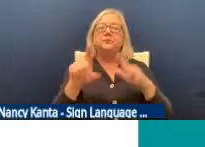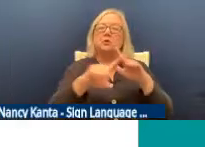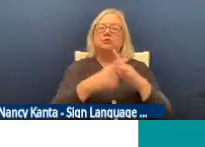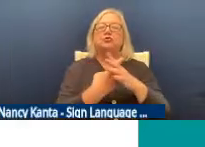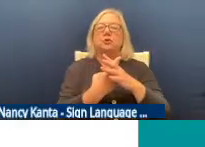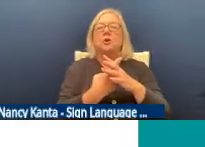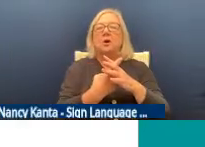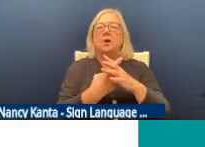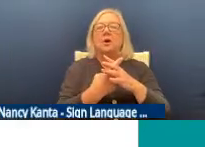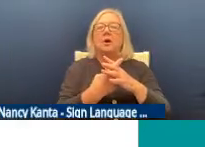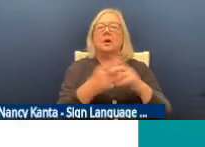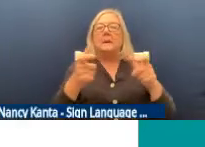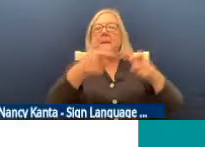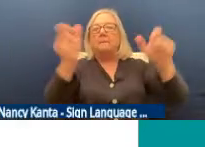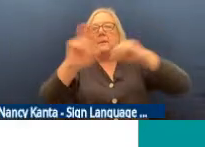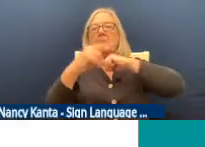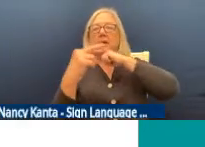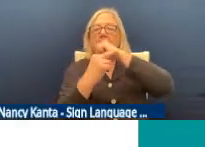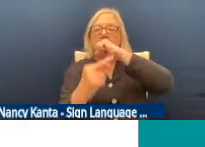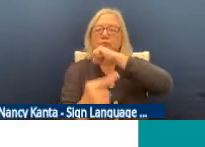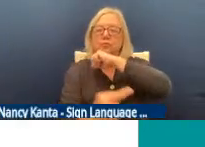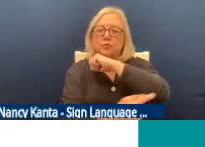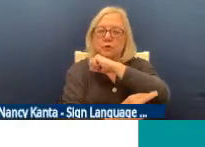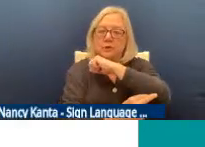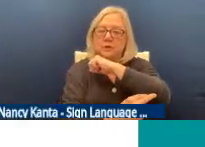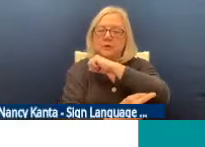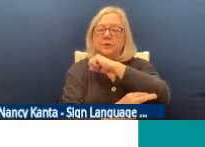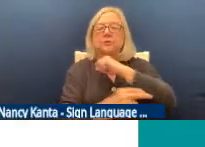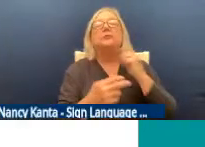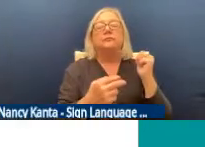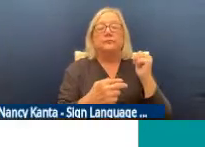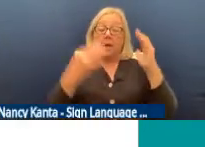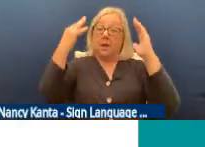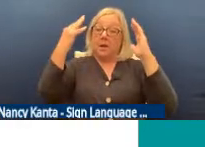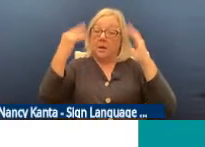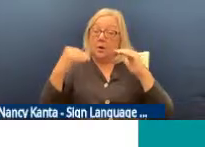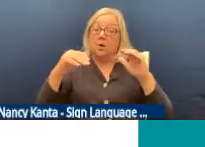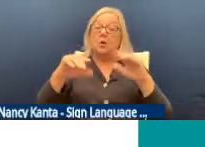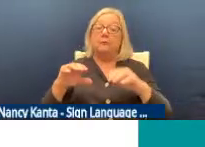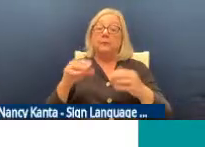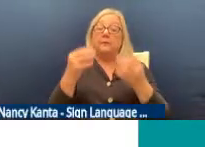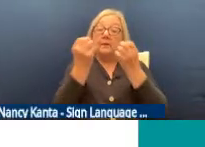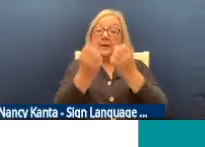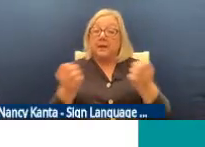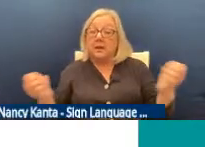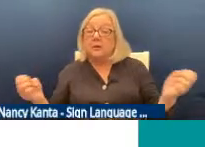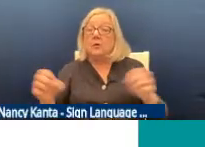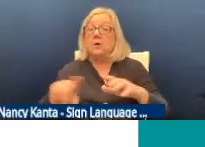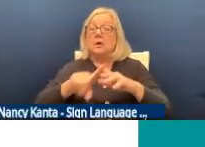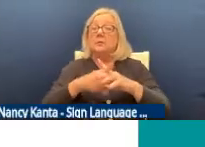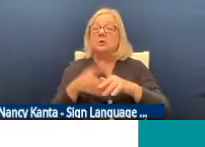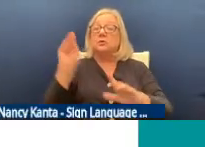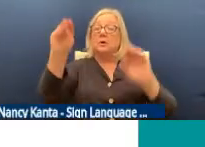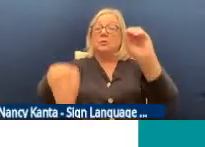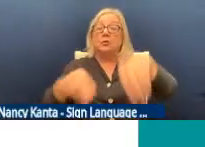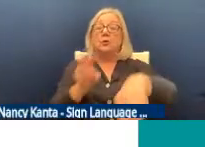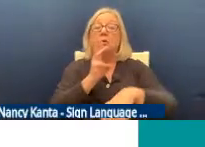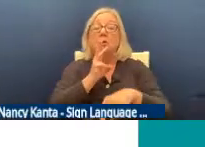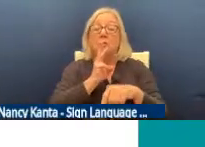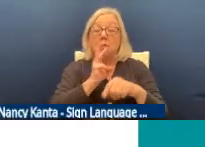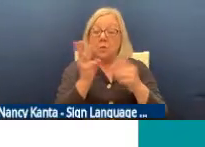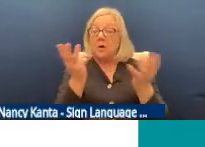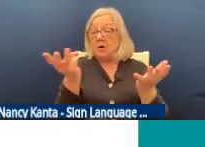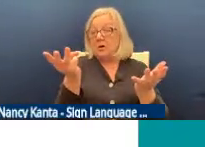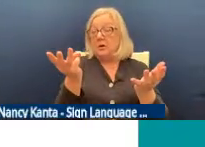big bridge and start hopefully putting equipment in the water sometime in